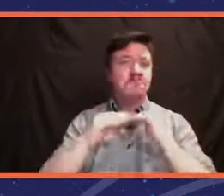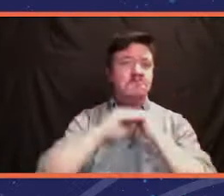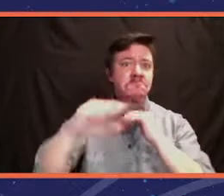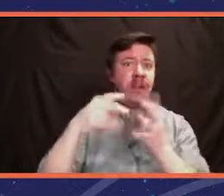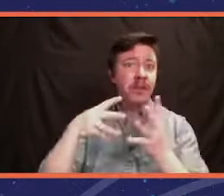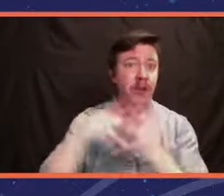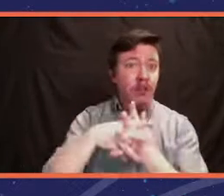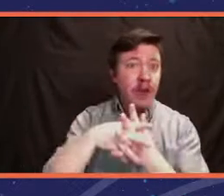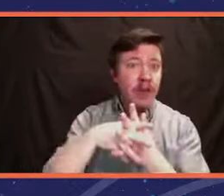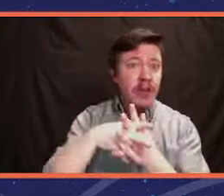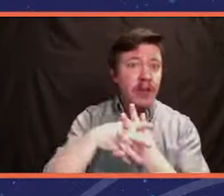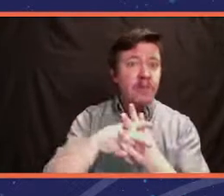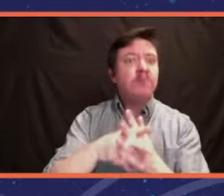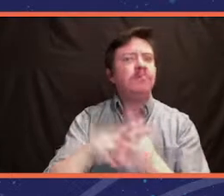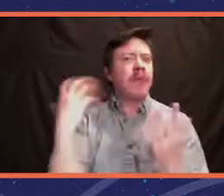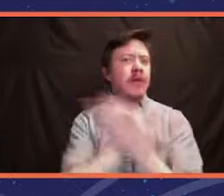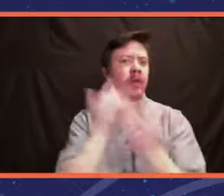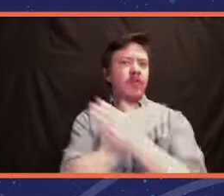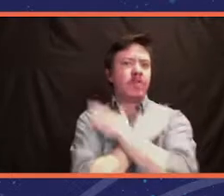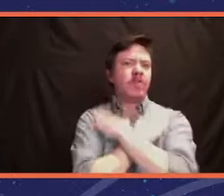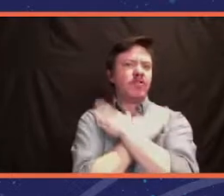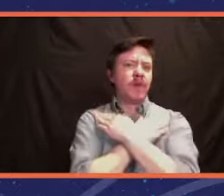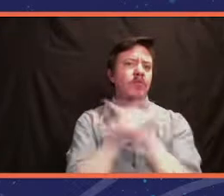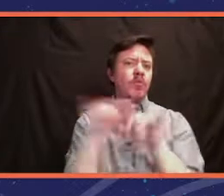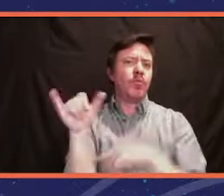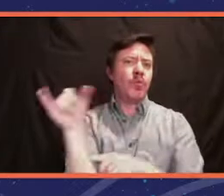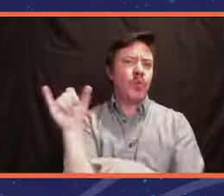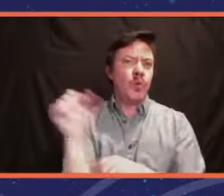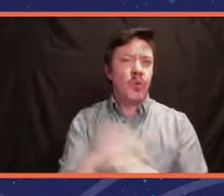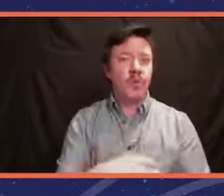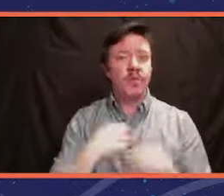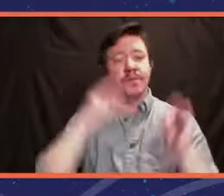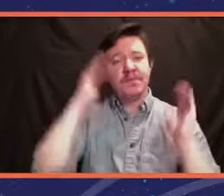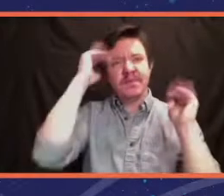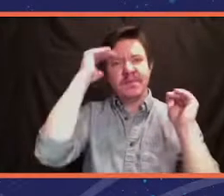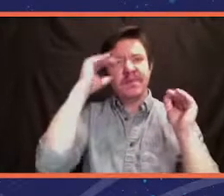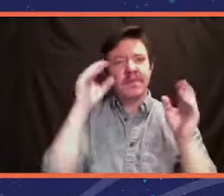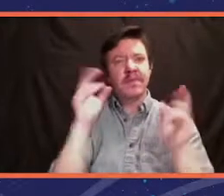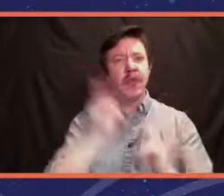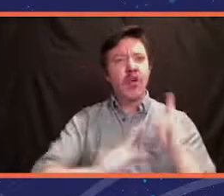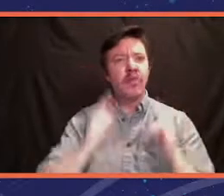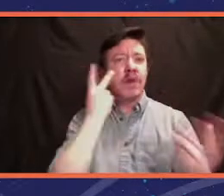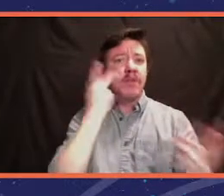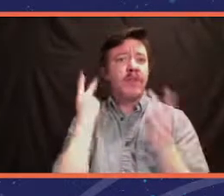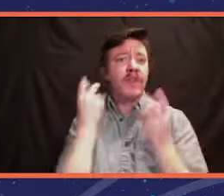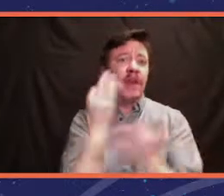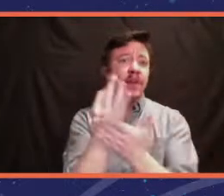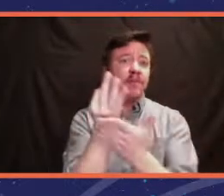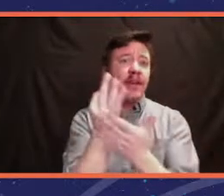rest. So I would just say, I hope that people can reflect, meditate, and do all that.